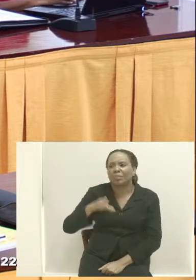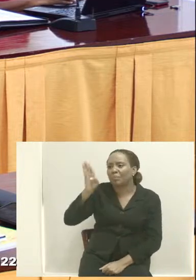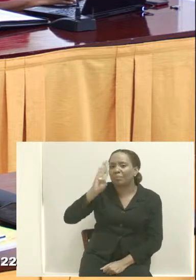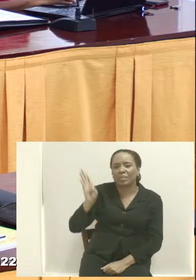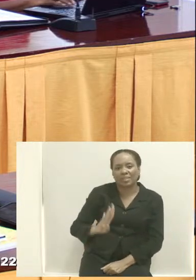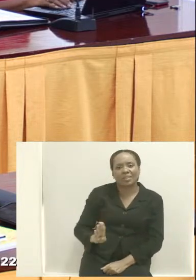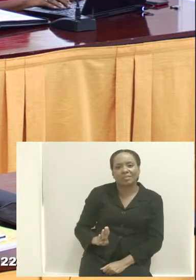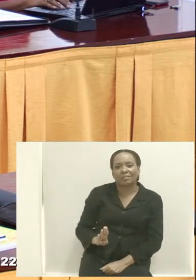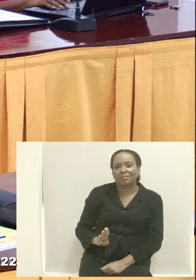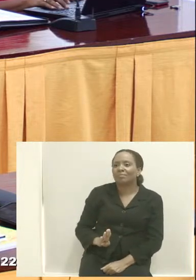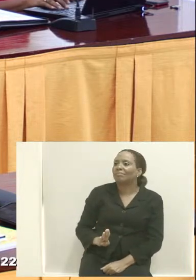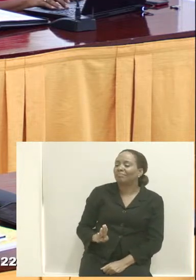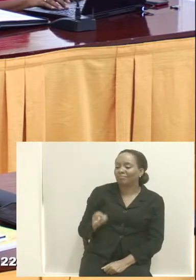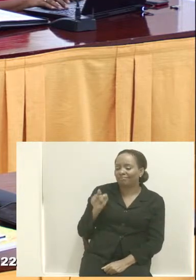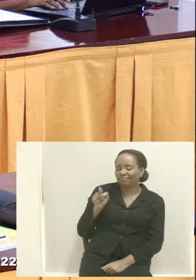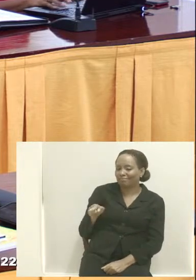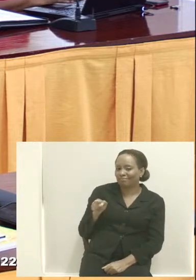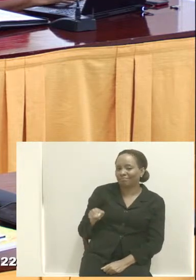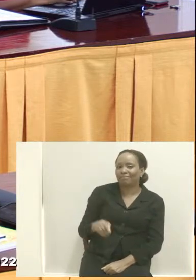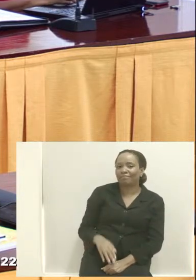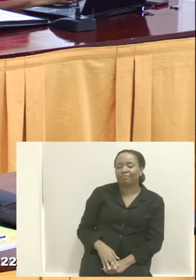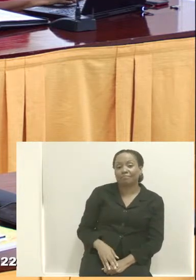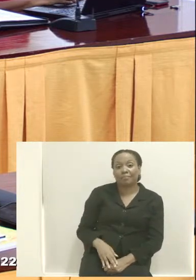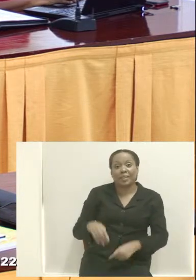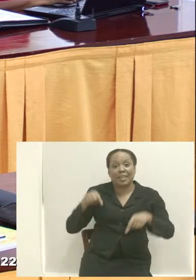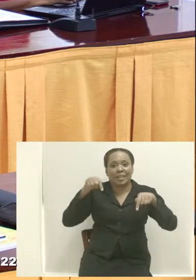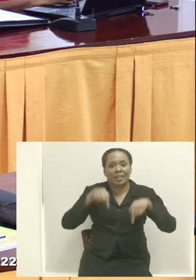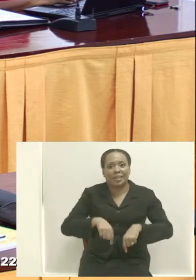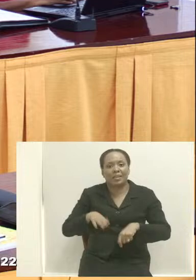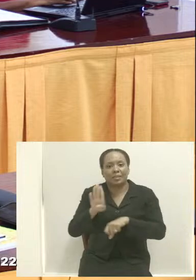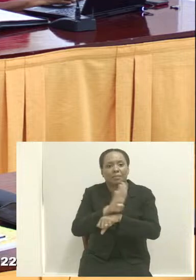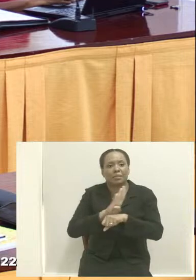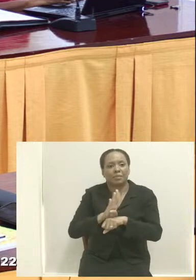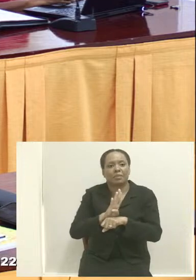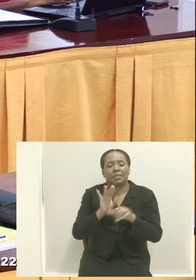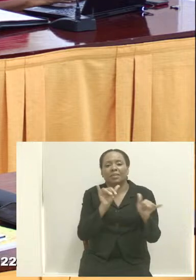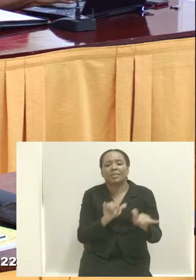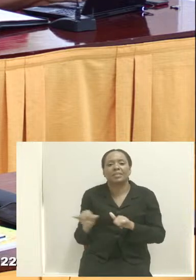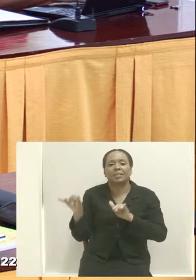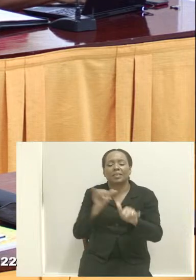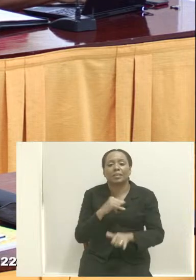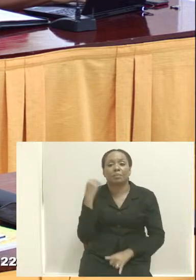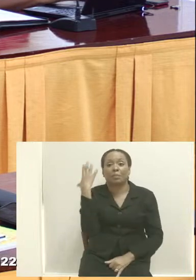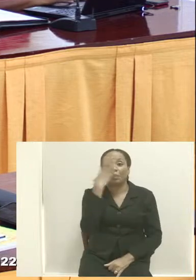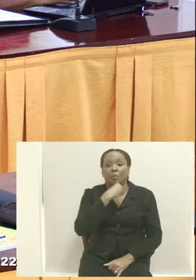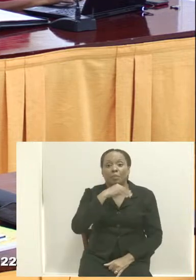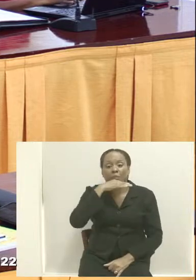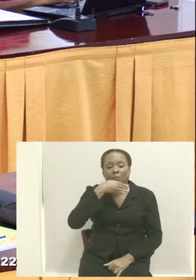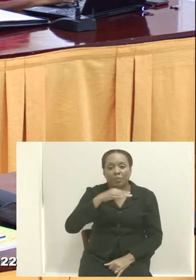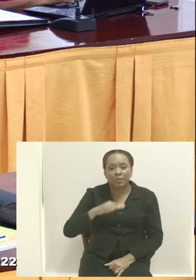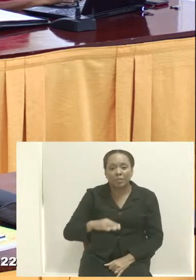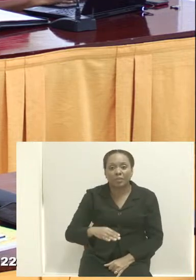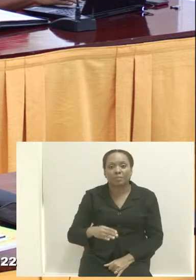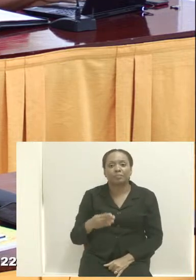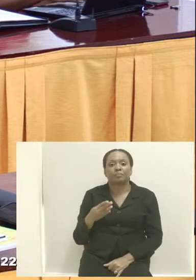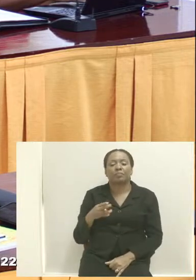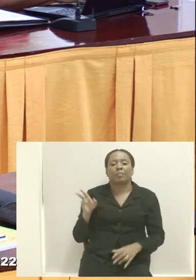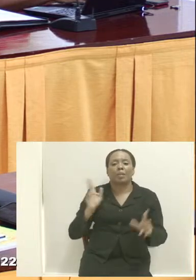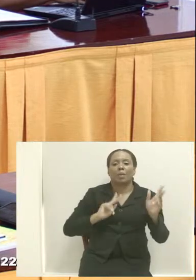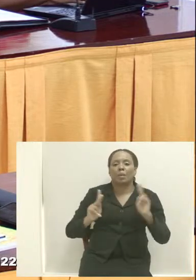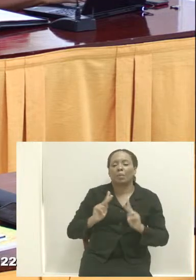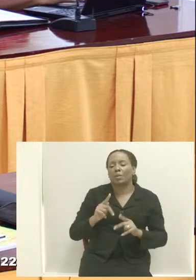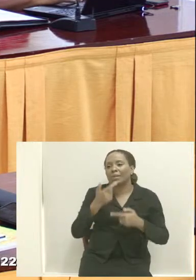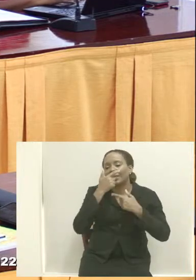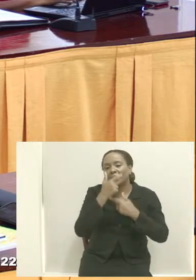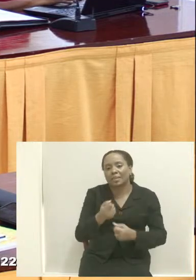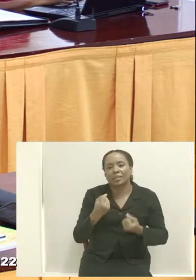have equally beautiful beaches. We have equal interest in sport and activity, but we are not utilizing that beach space.